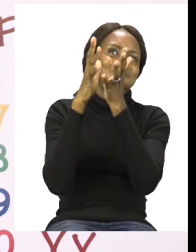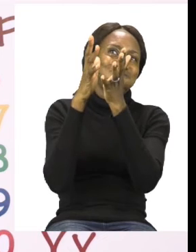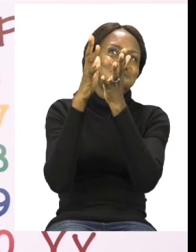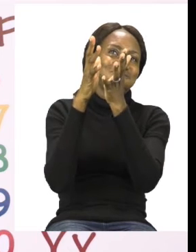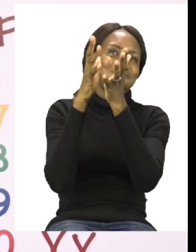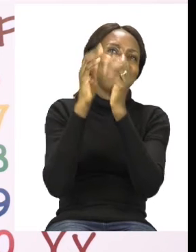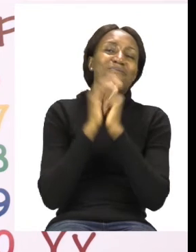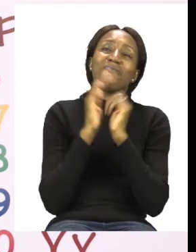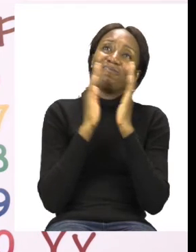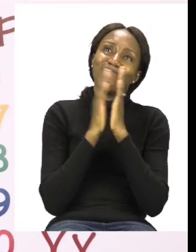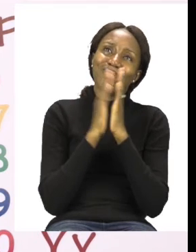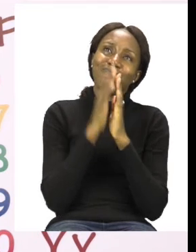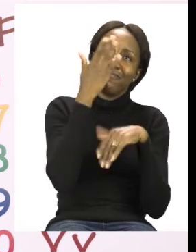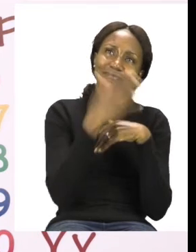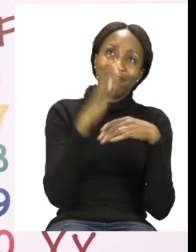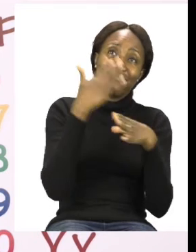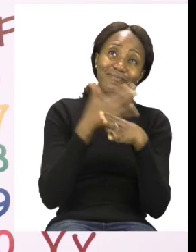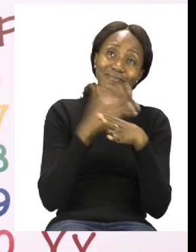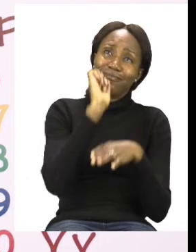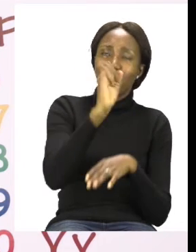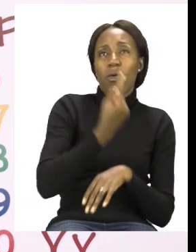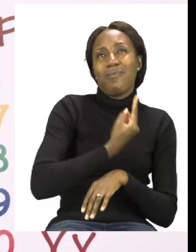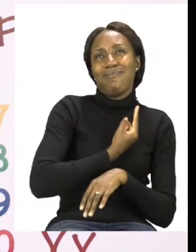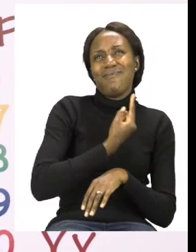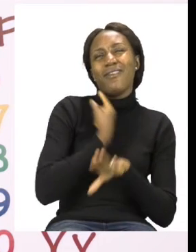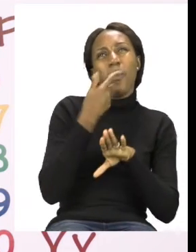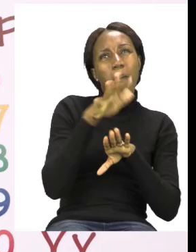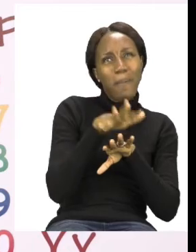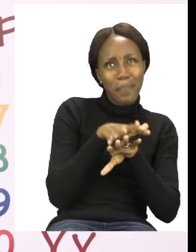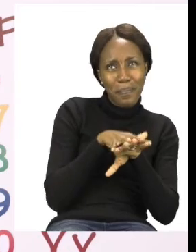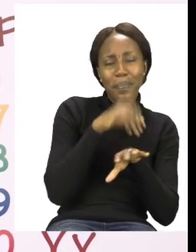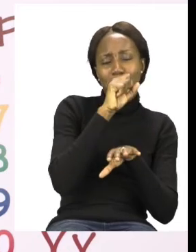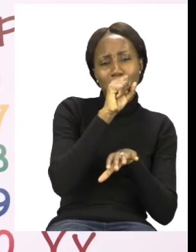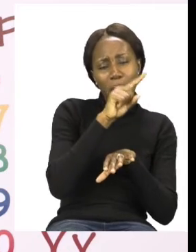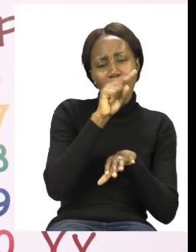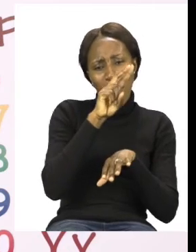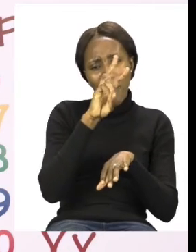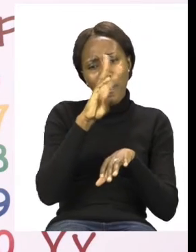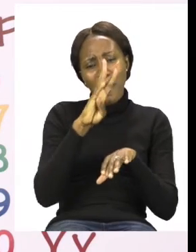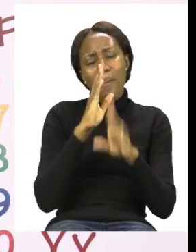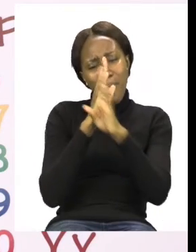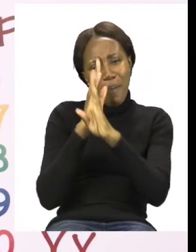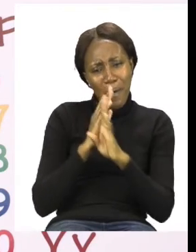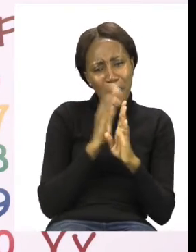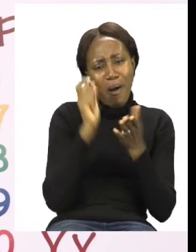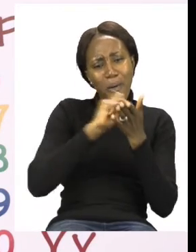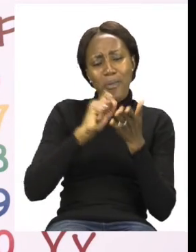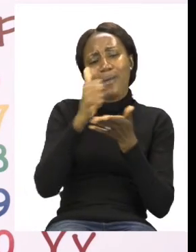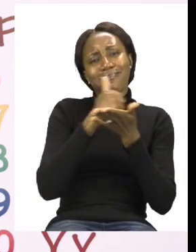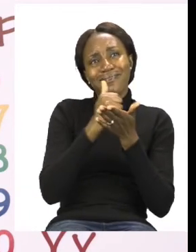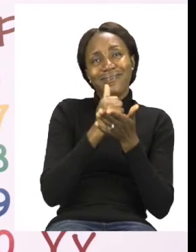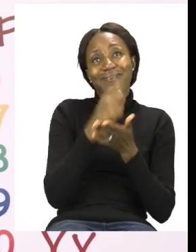please finish your exercise by yourself. Take your time, count correctly, make sure your work is neat, and I'll see you